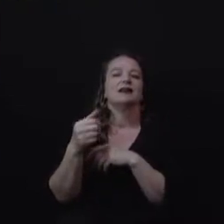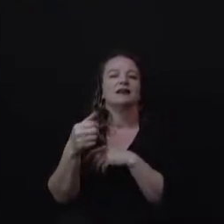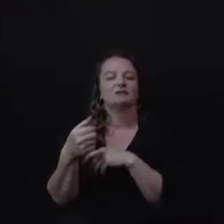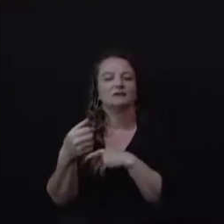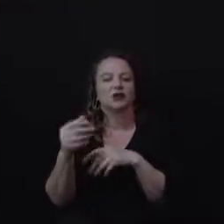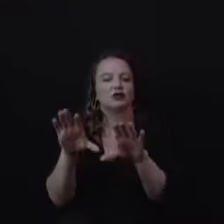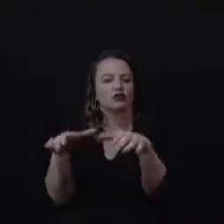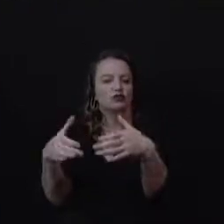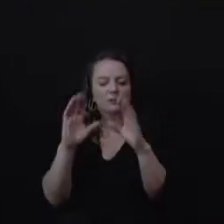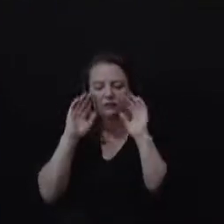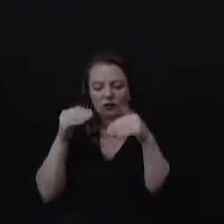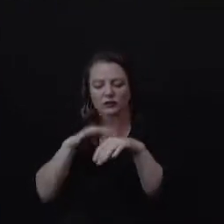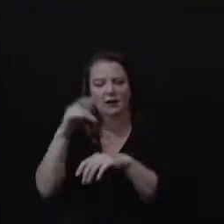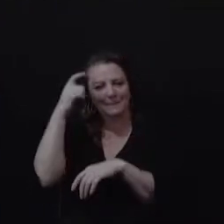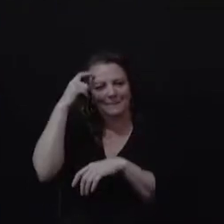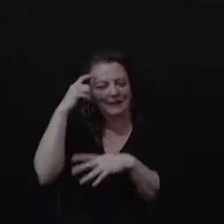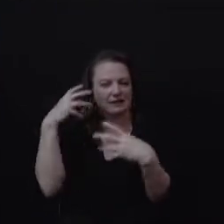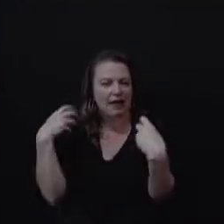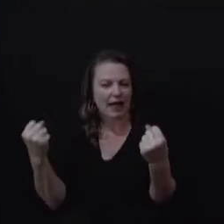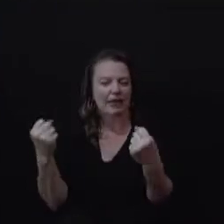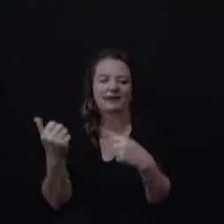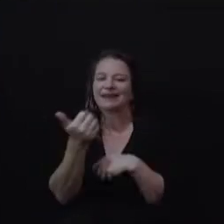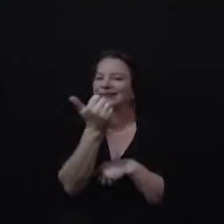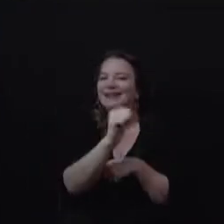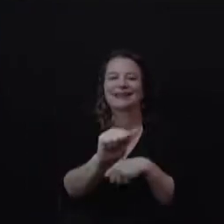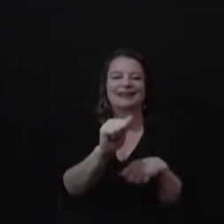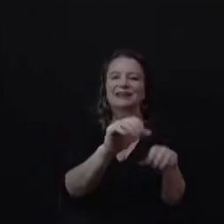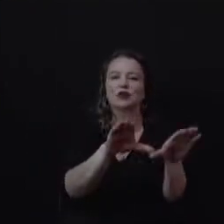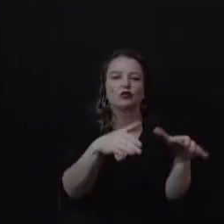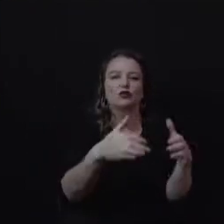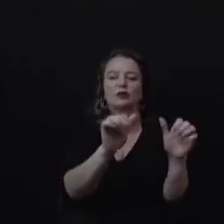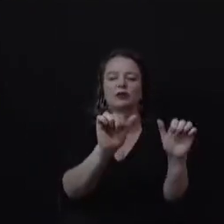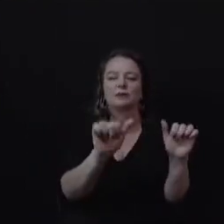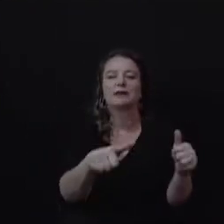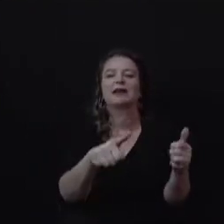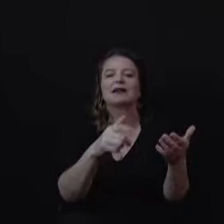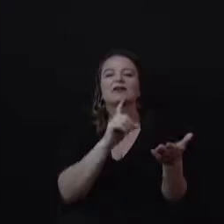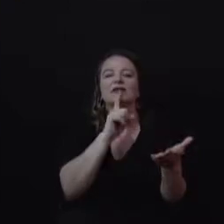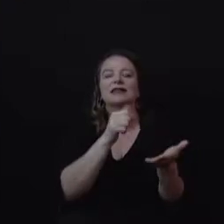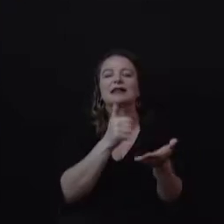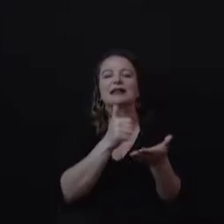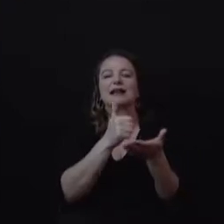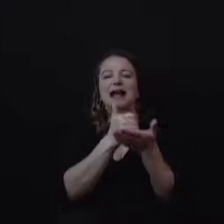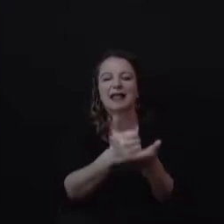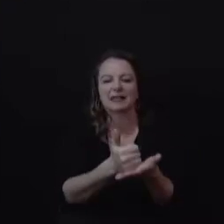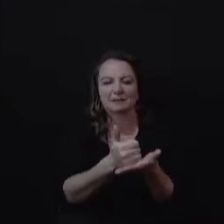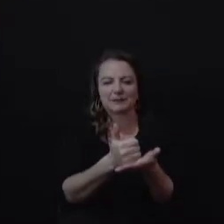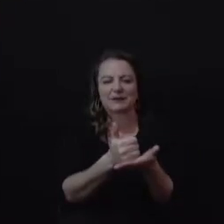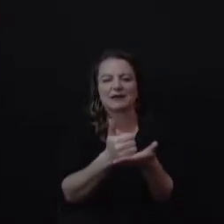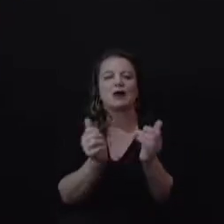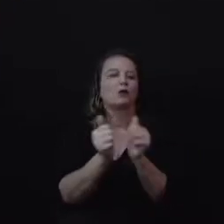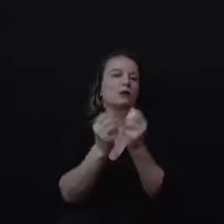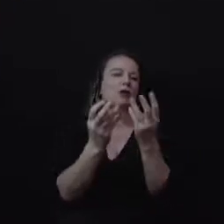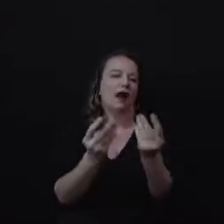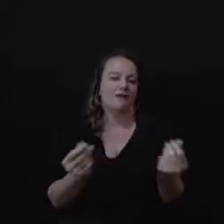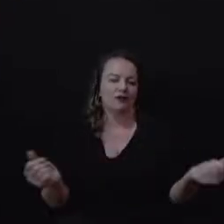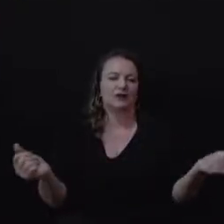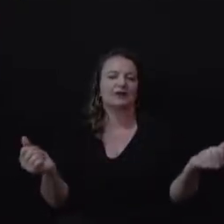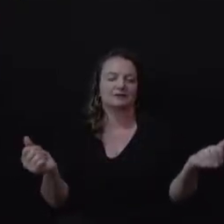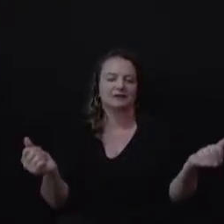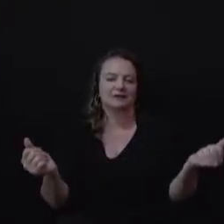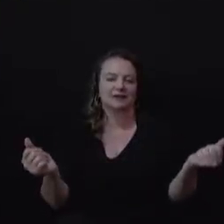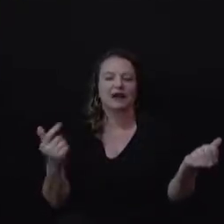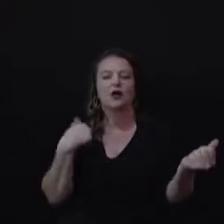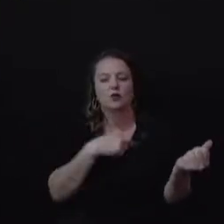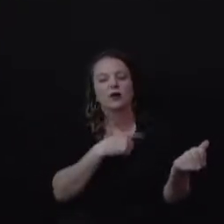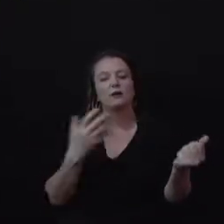and AA groups. Any group that could really help in the recovery journey, we want to come alongside and offer